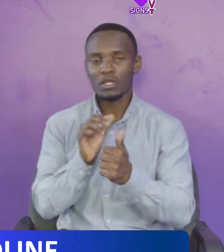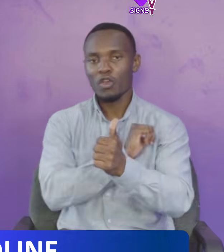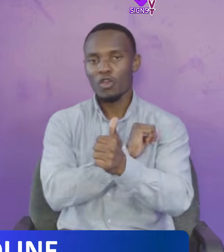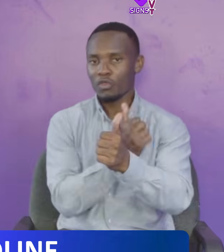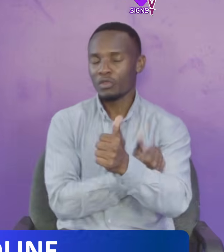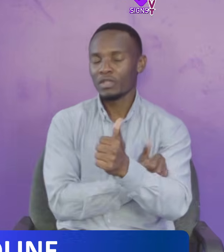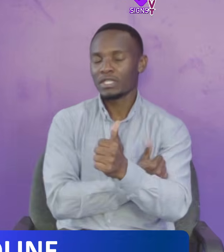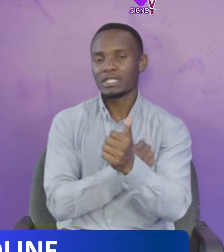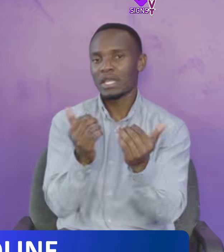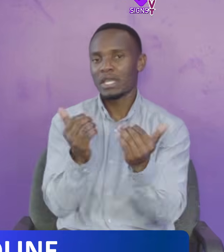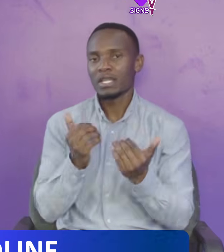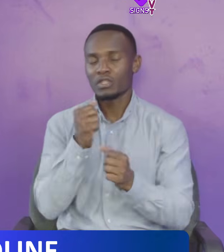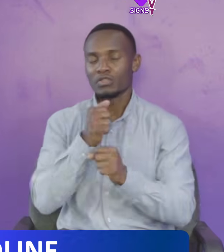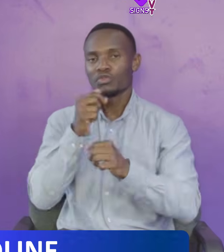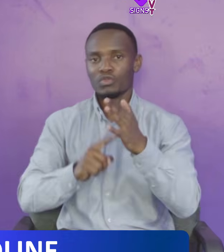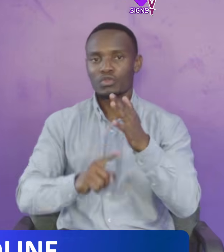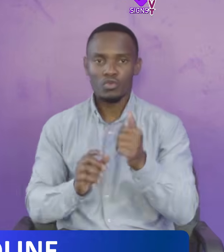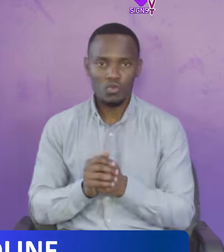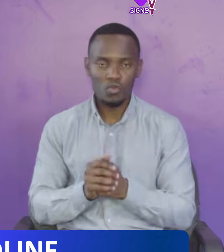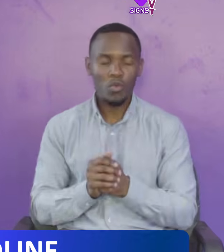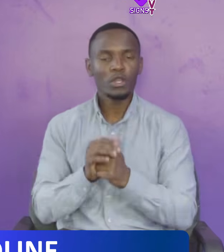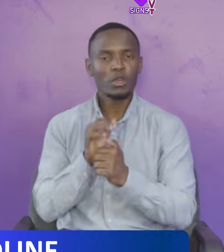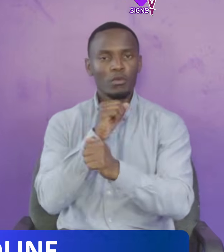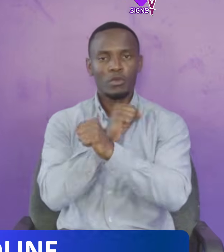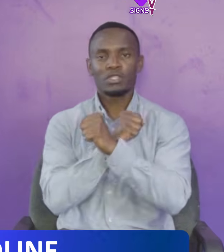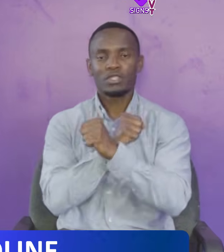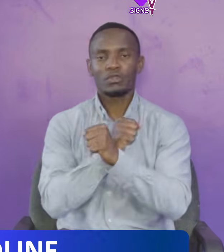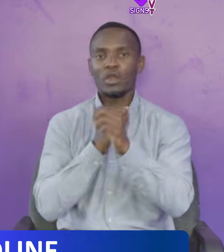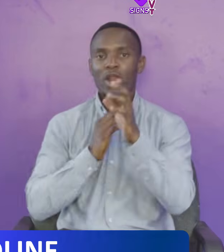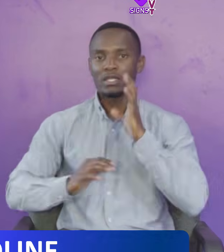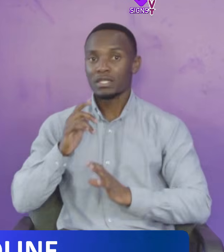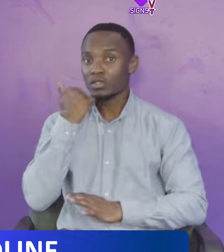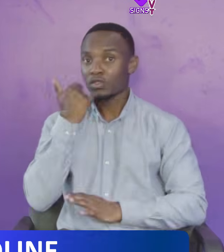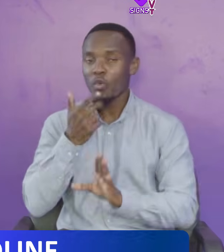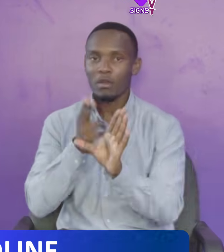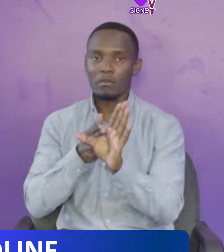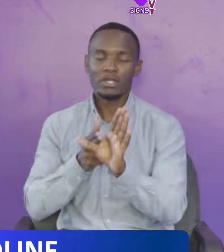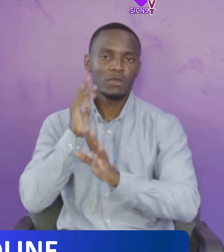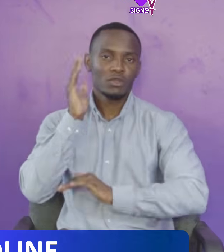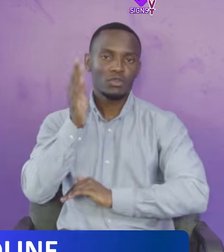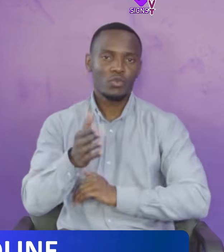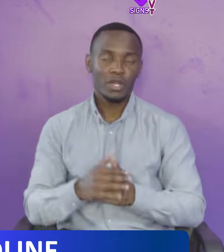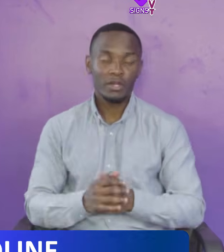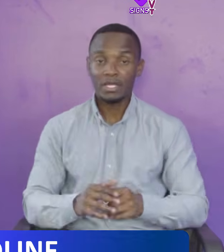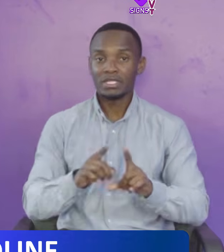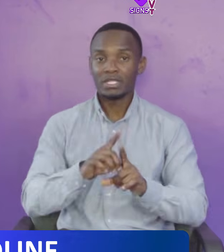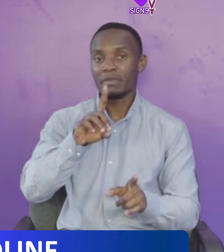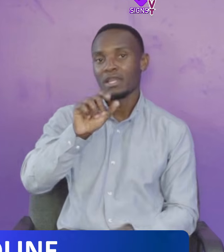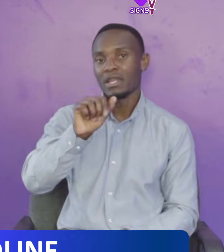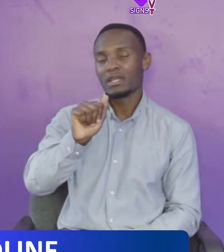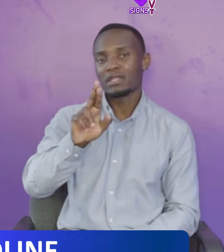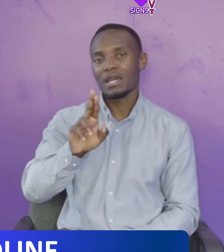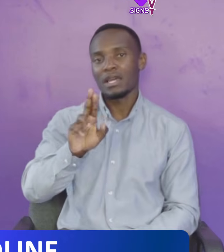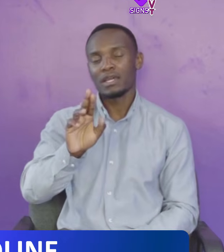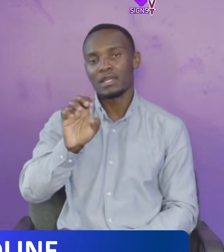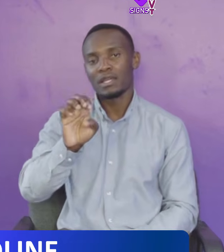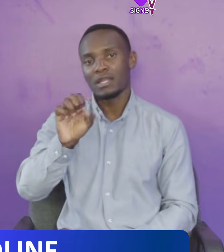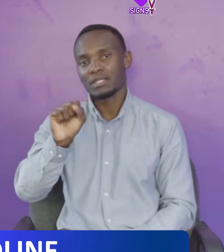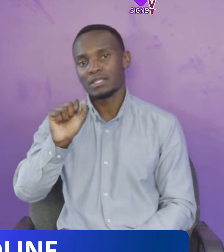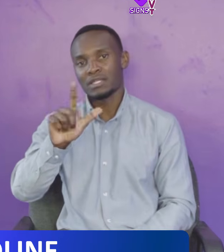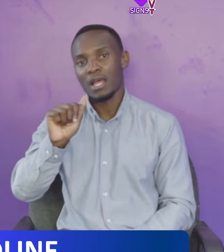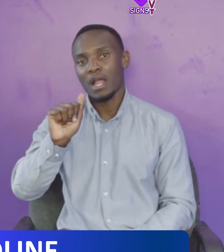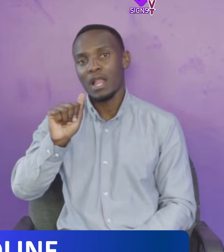choose to participate. And in Dar es Salaam, major shopping centers experienced a surge in activity as residents rushed